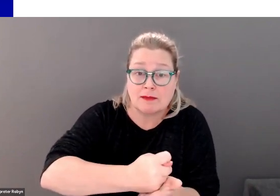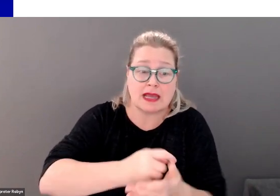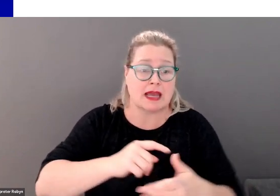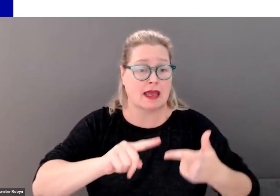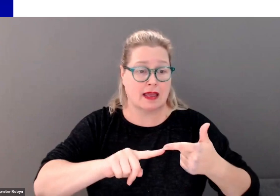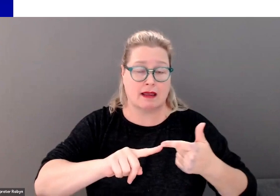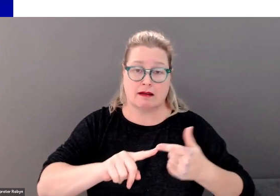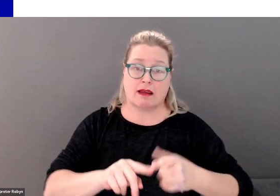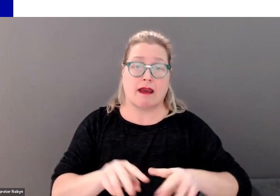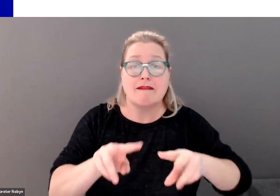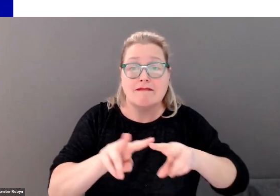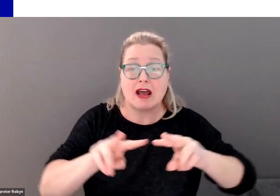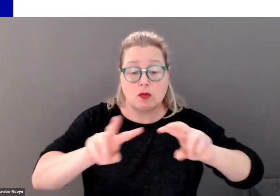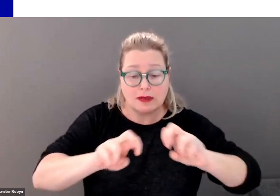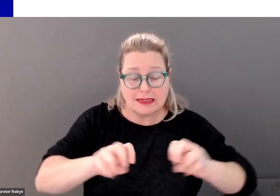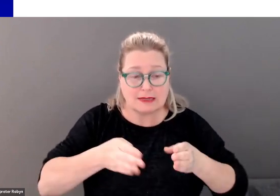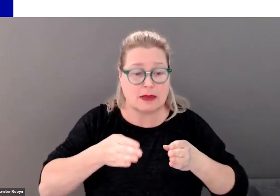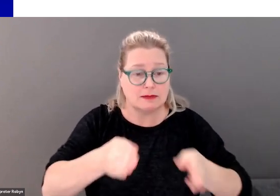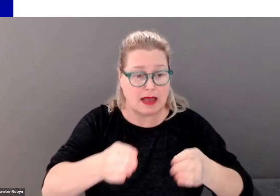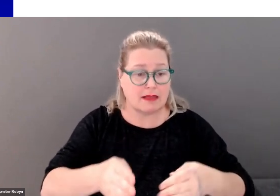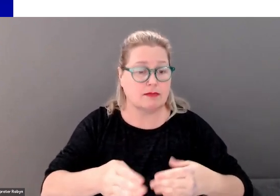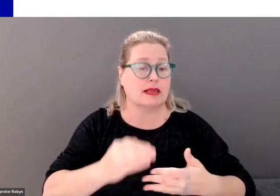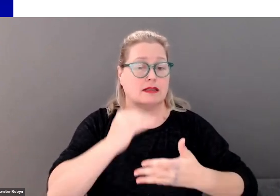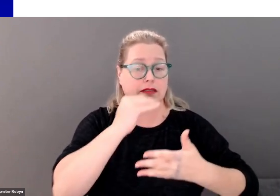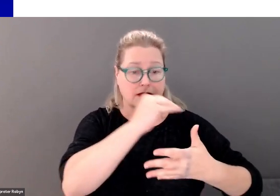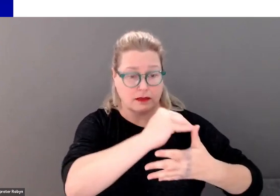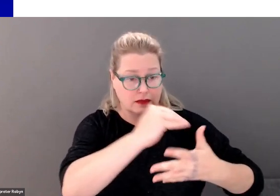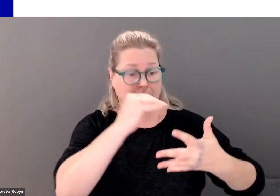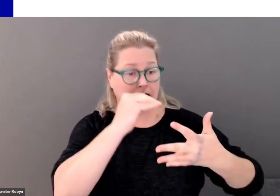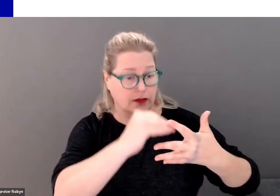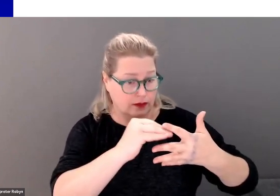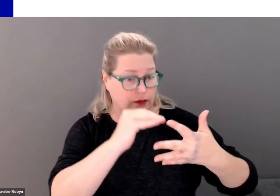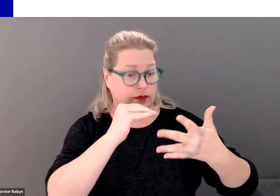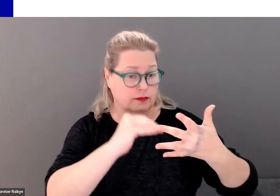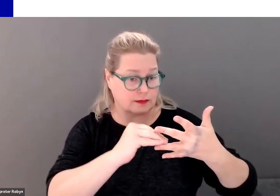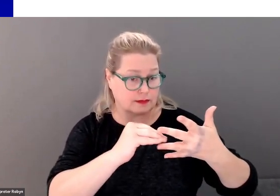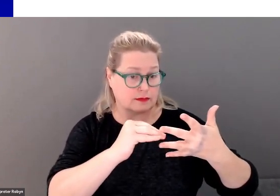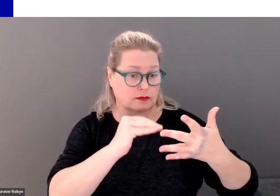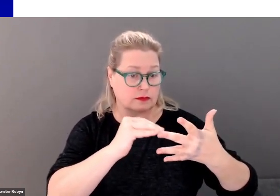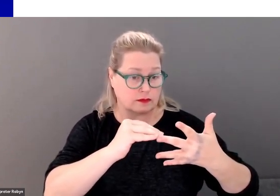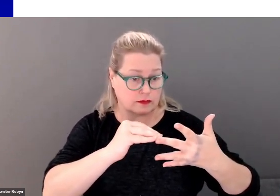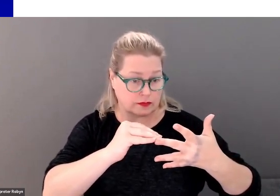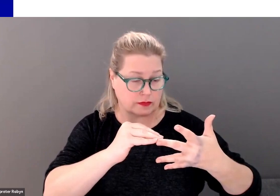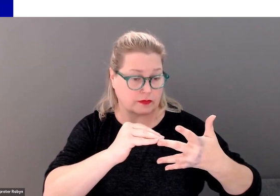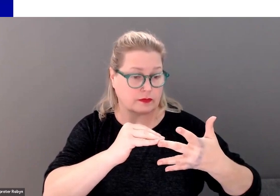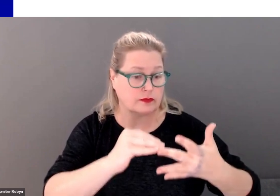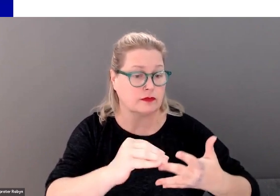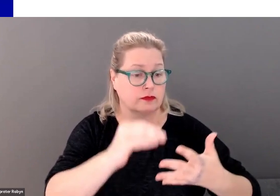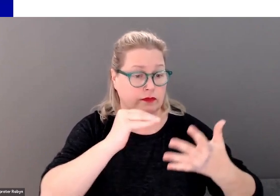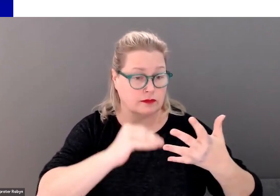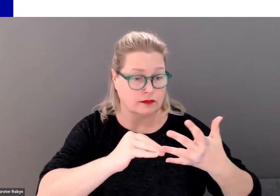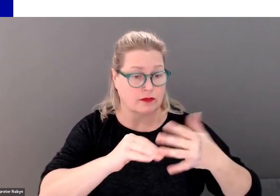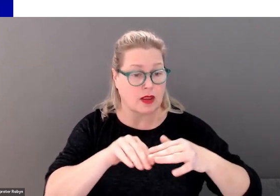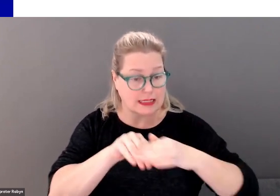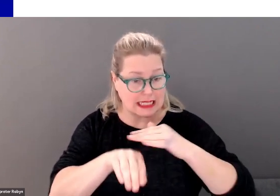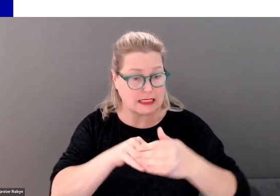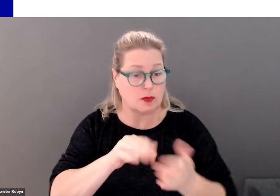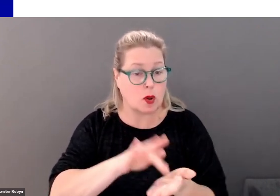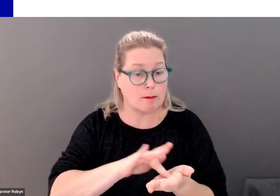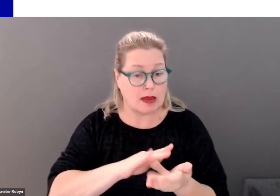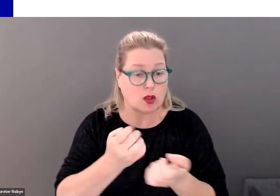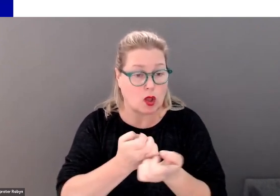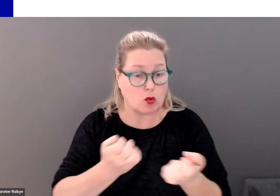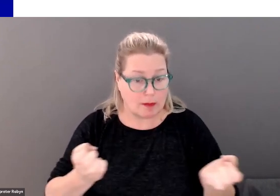value assessment methods, child welfare programs and activities, web and mobile app accessibility,